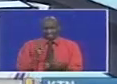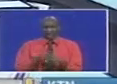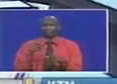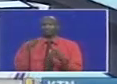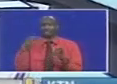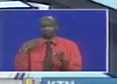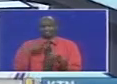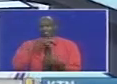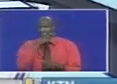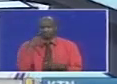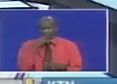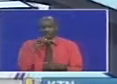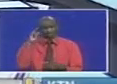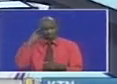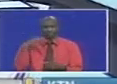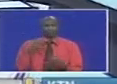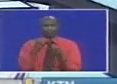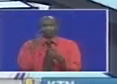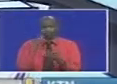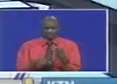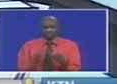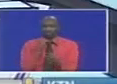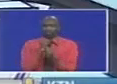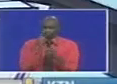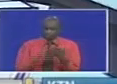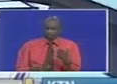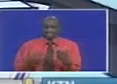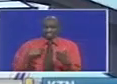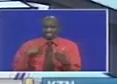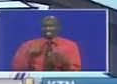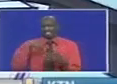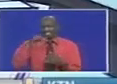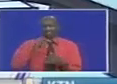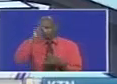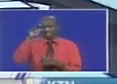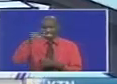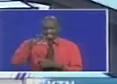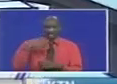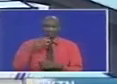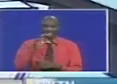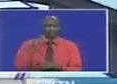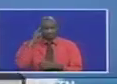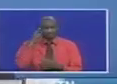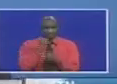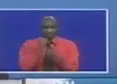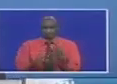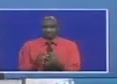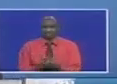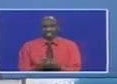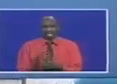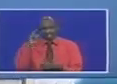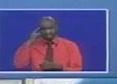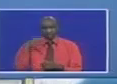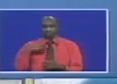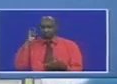in the country? What needs to be done, especially in those frontier areas of the country? I think it's important for us to